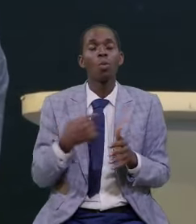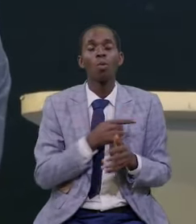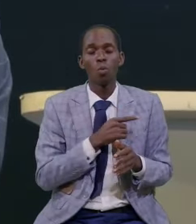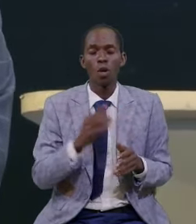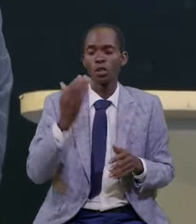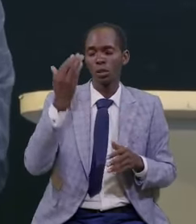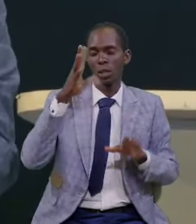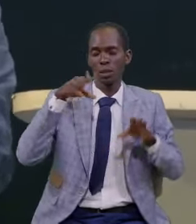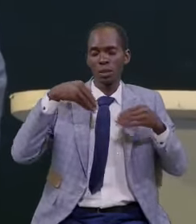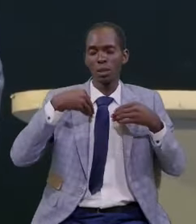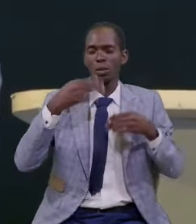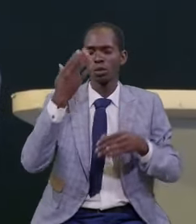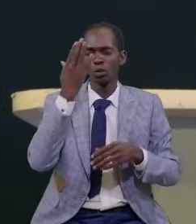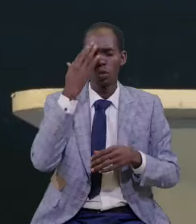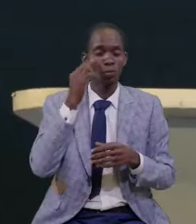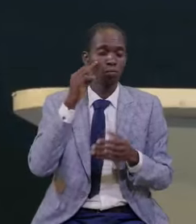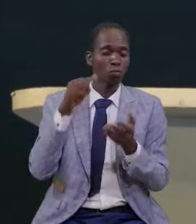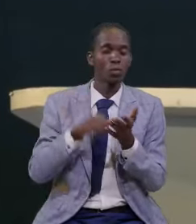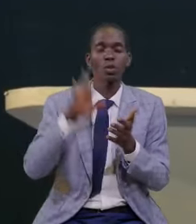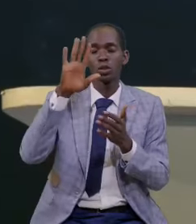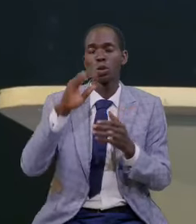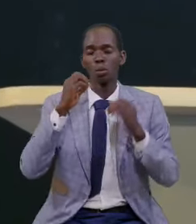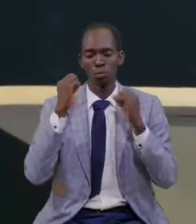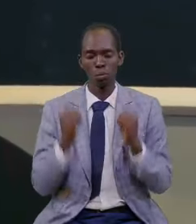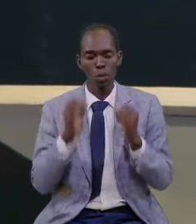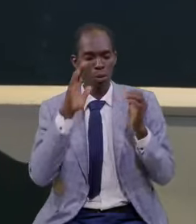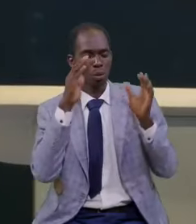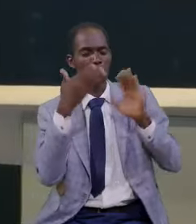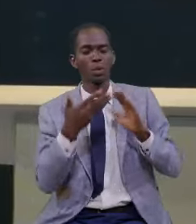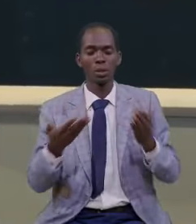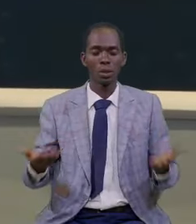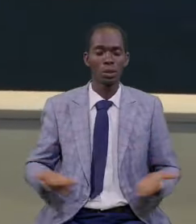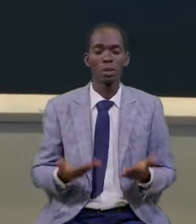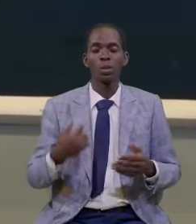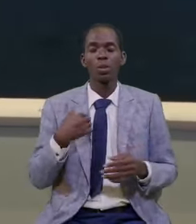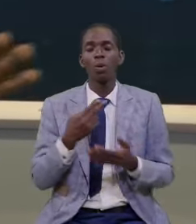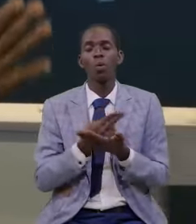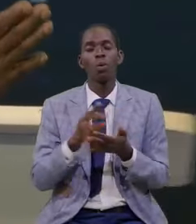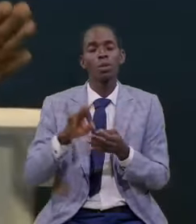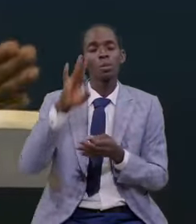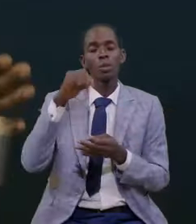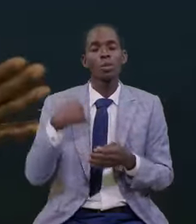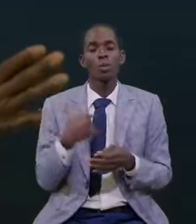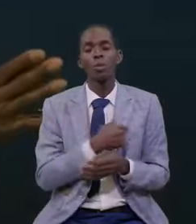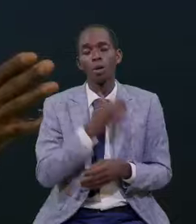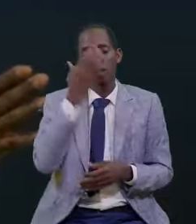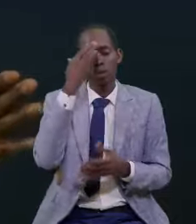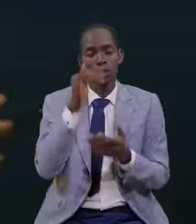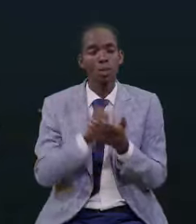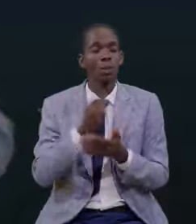your power, your provision here. Holy Spirit, we know that you are here and you care